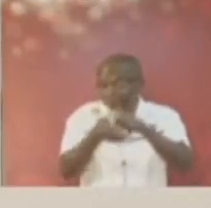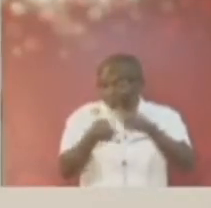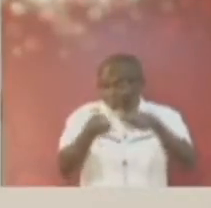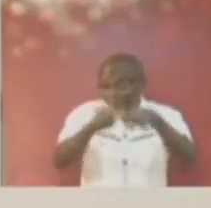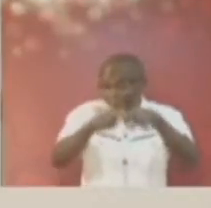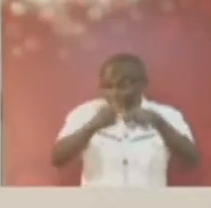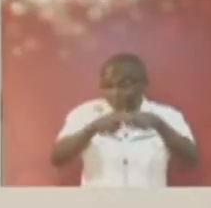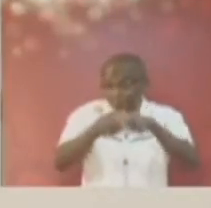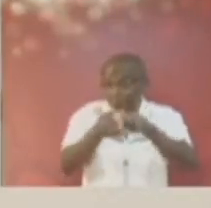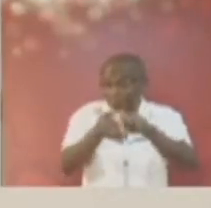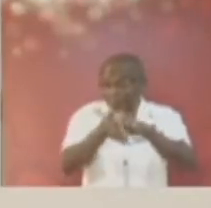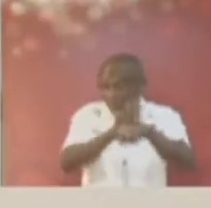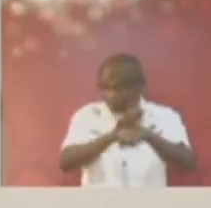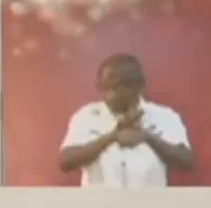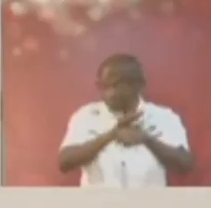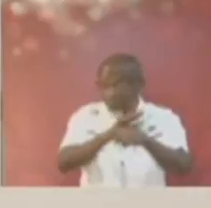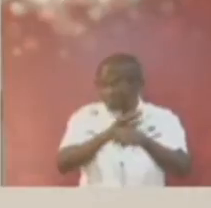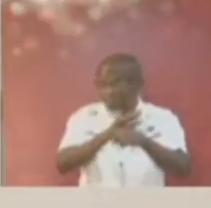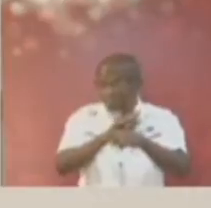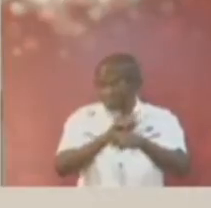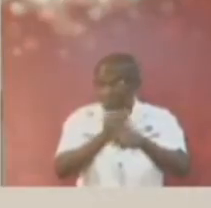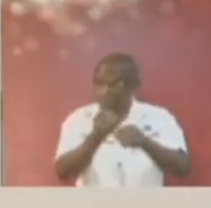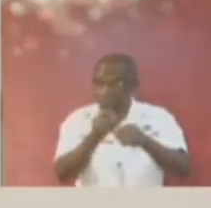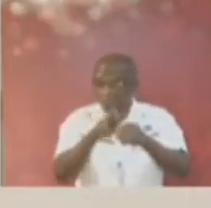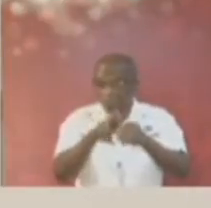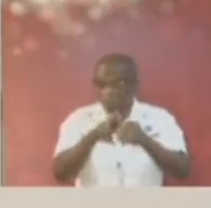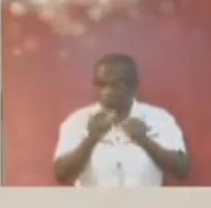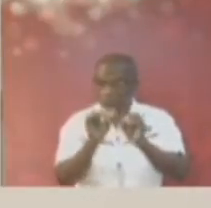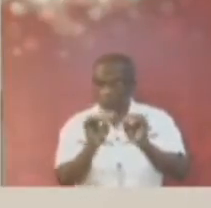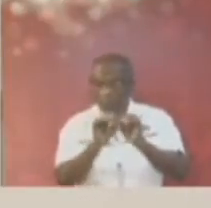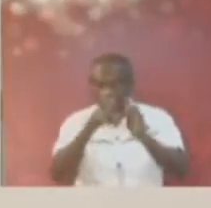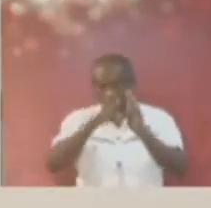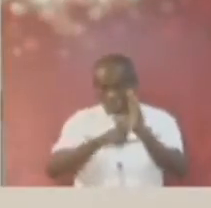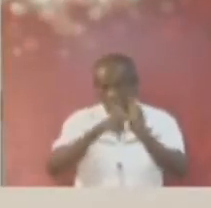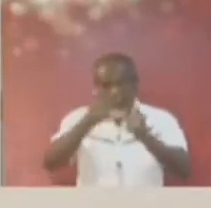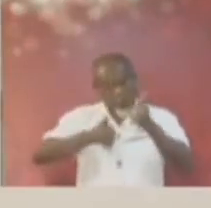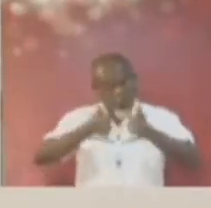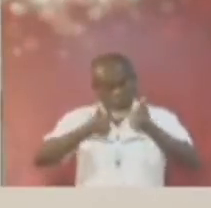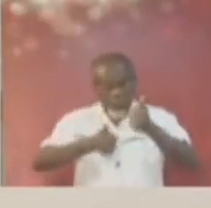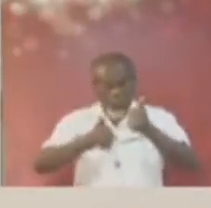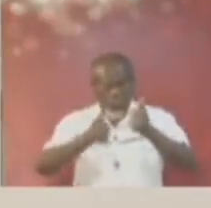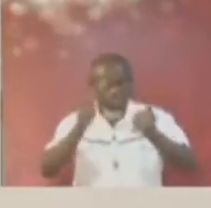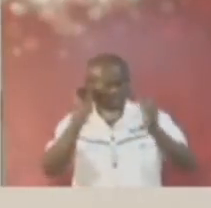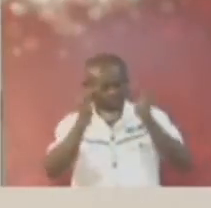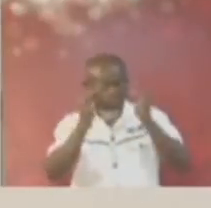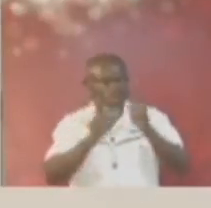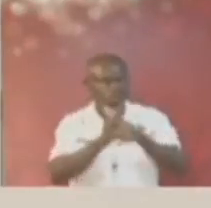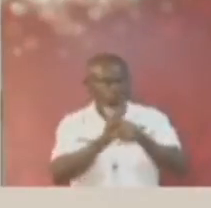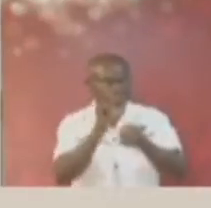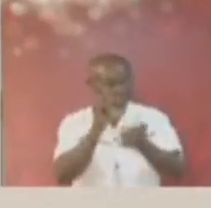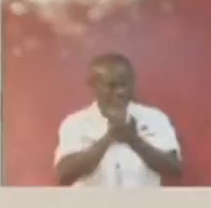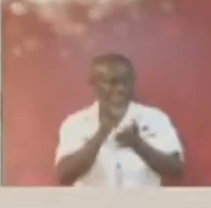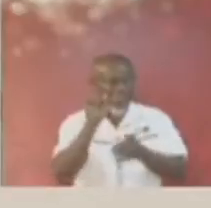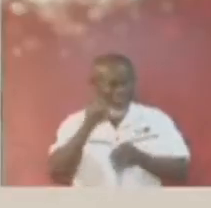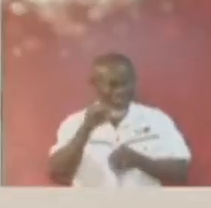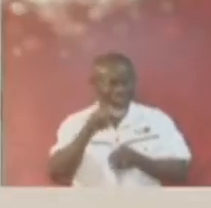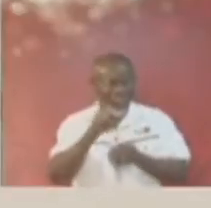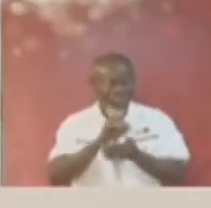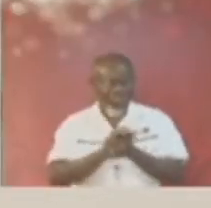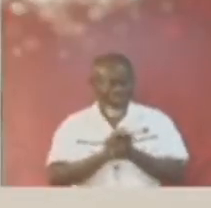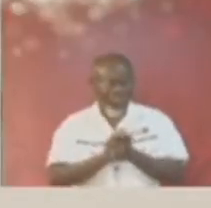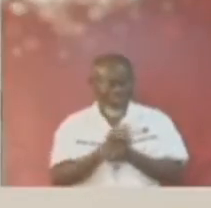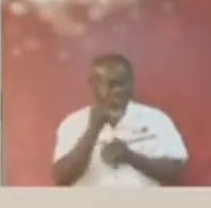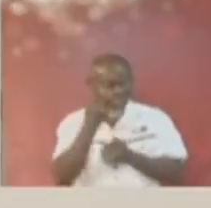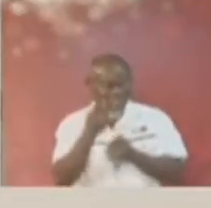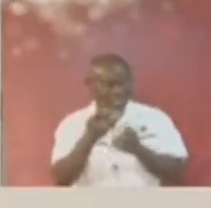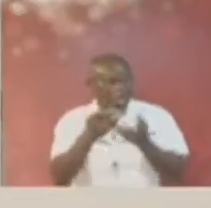best gauge, not using a percentage grading, but using live data, so to speak, would be what sort of caseloads we're